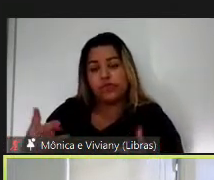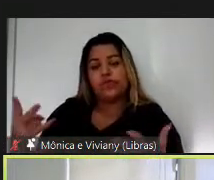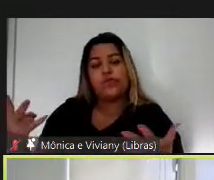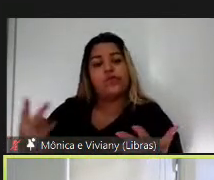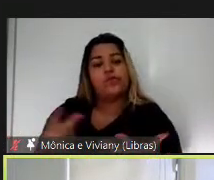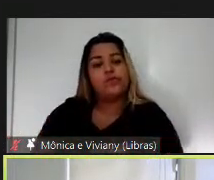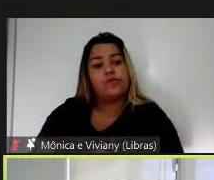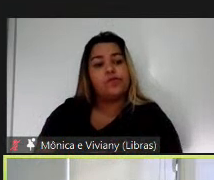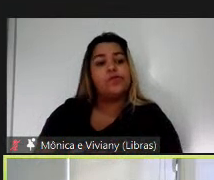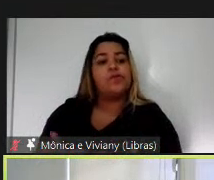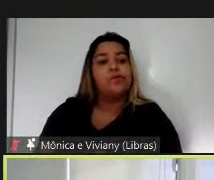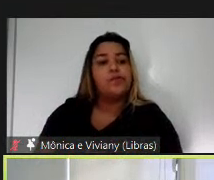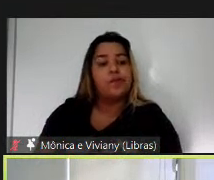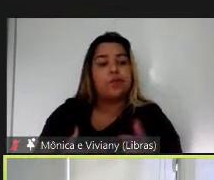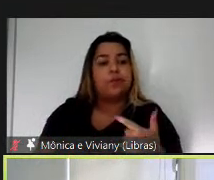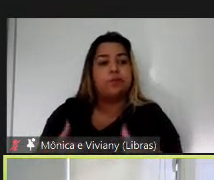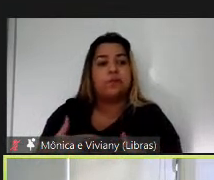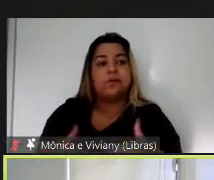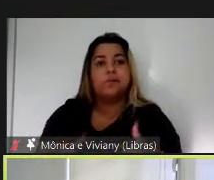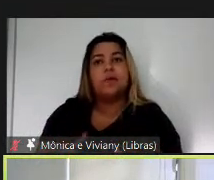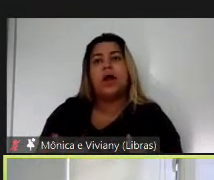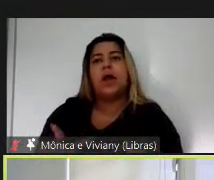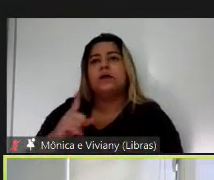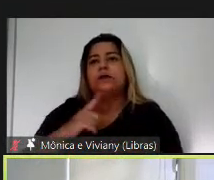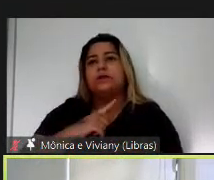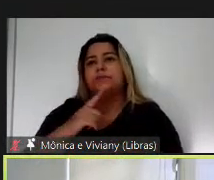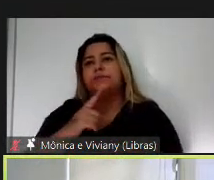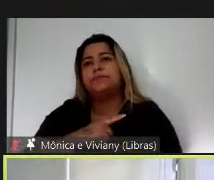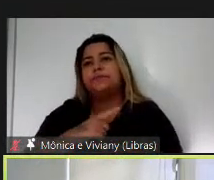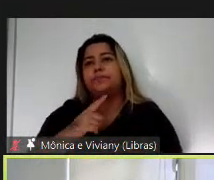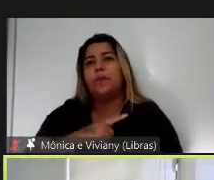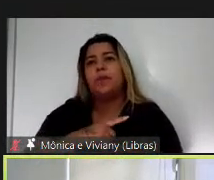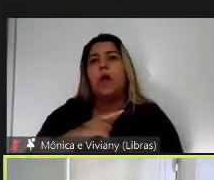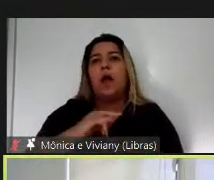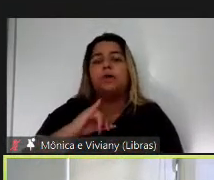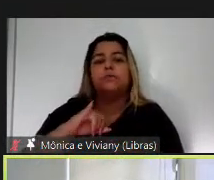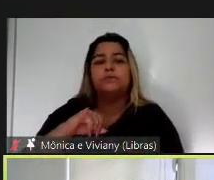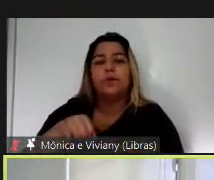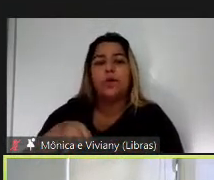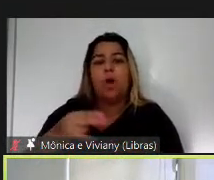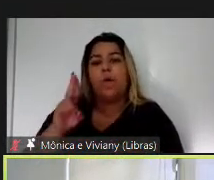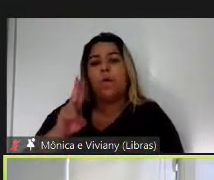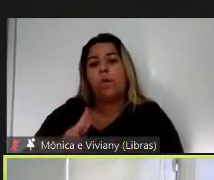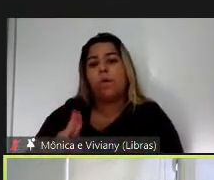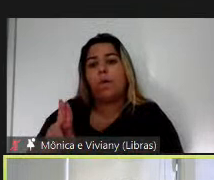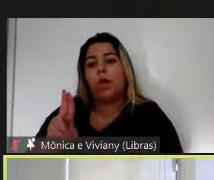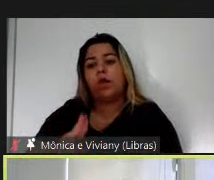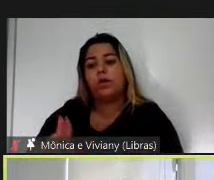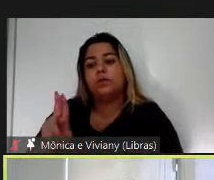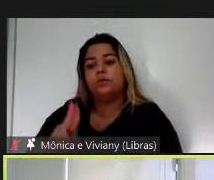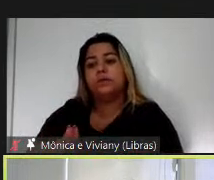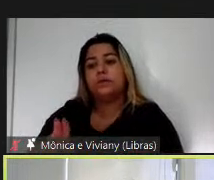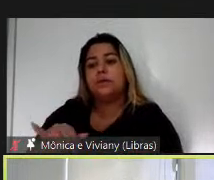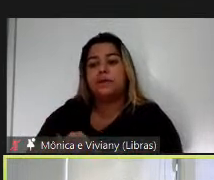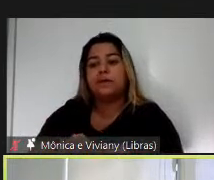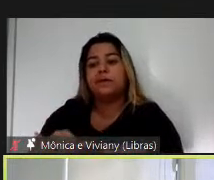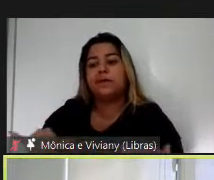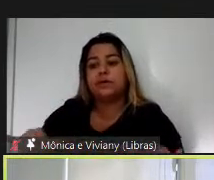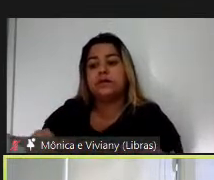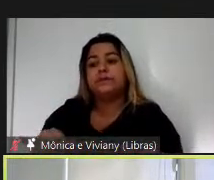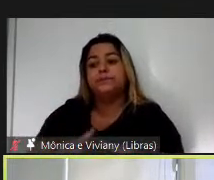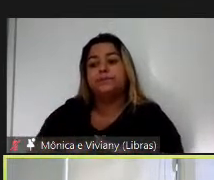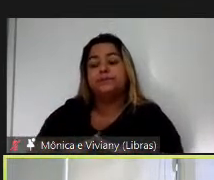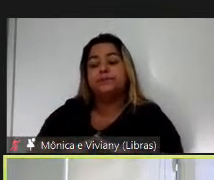it makes it possible for these workers to have the possibility to use this information